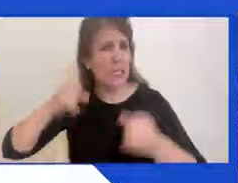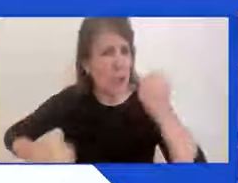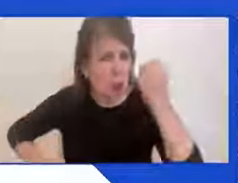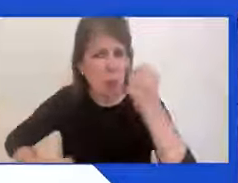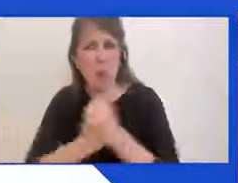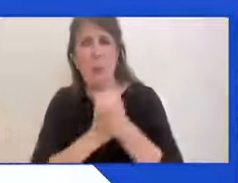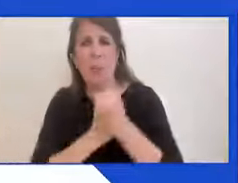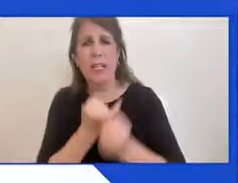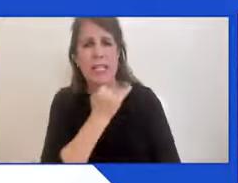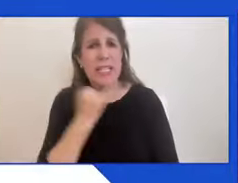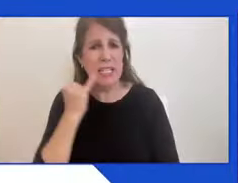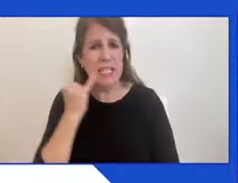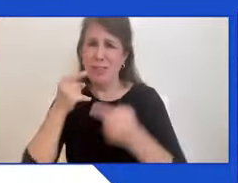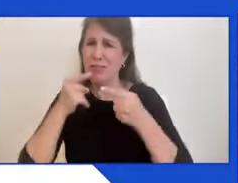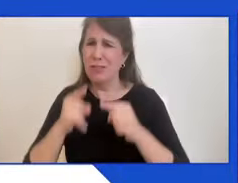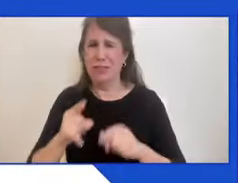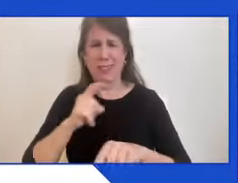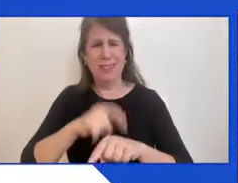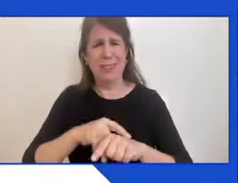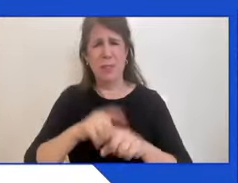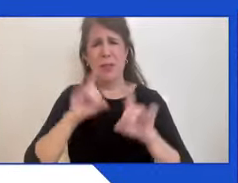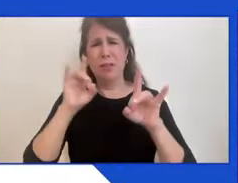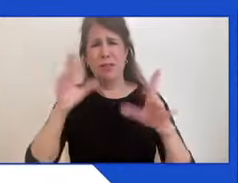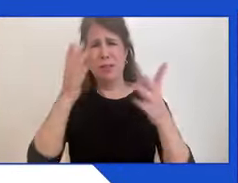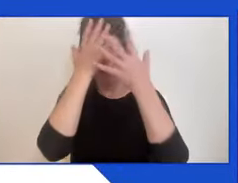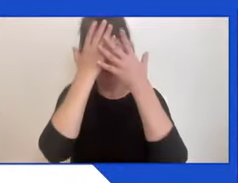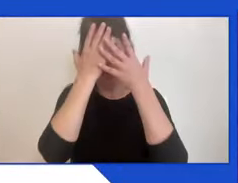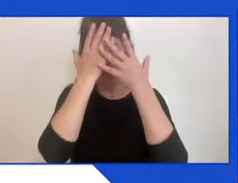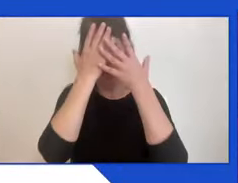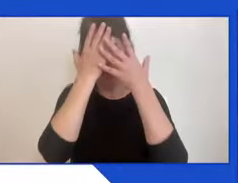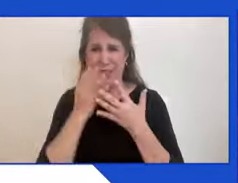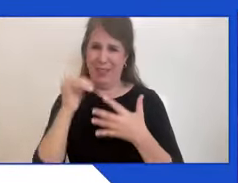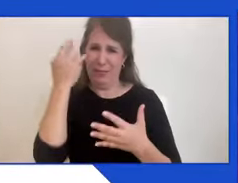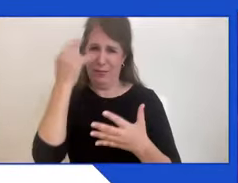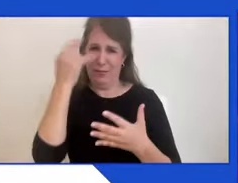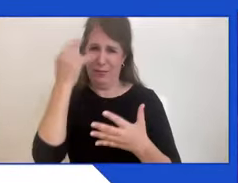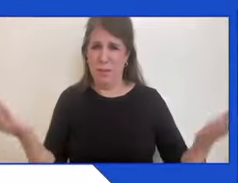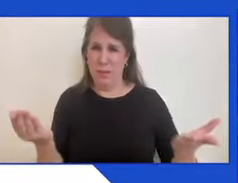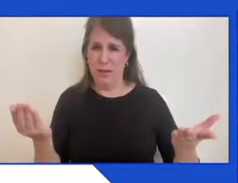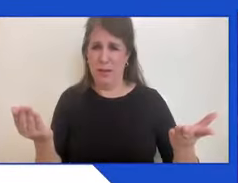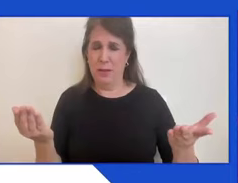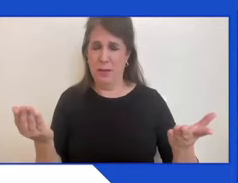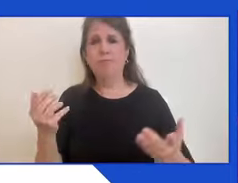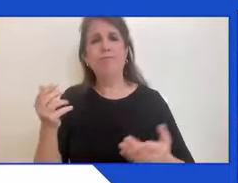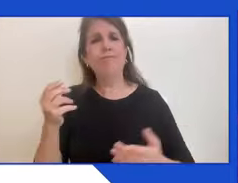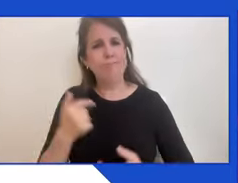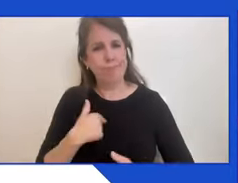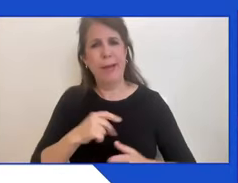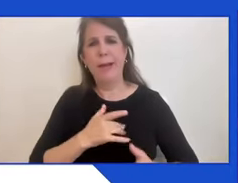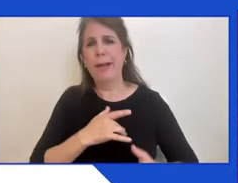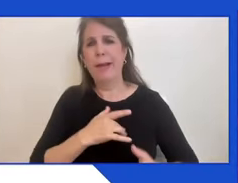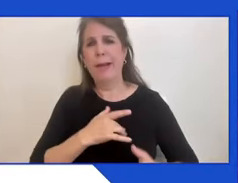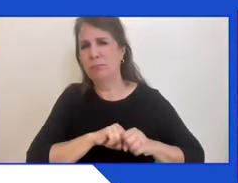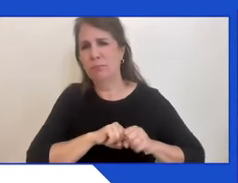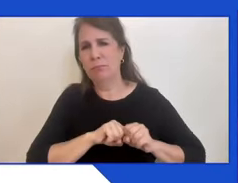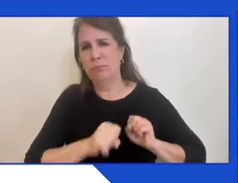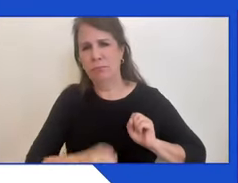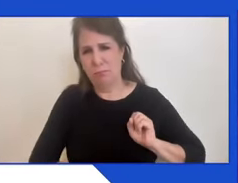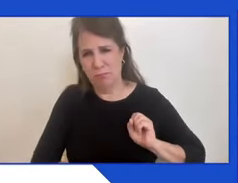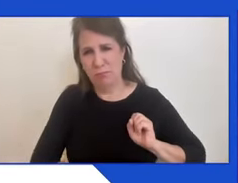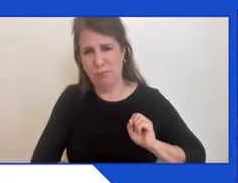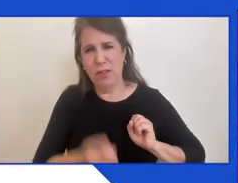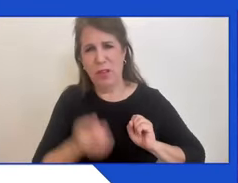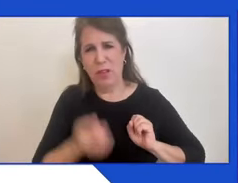That's why I'm here. Now, like all of us, and as was just said, my heart breaks for all